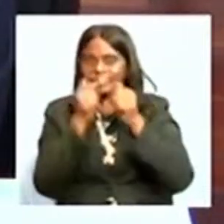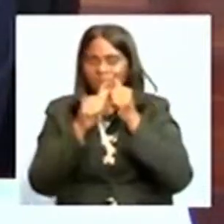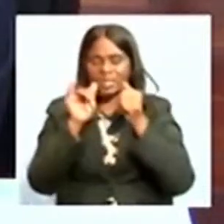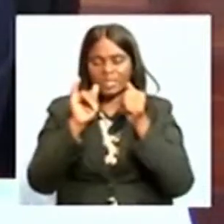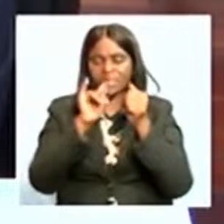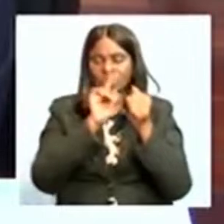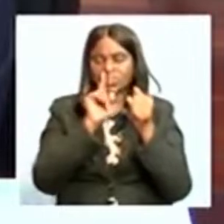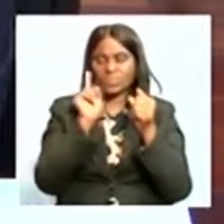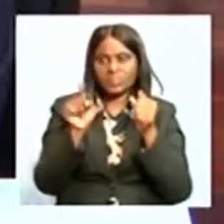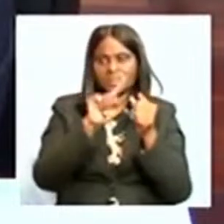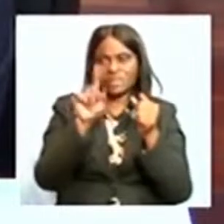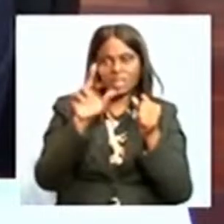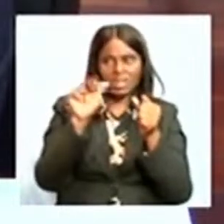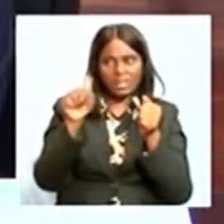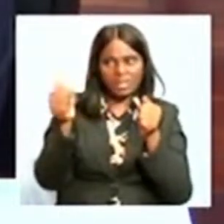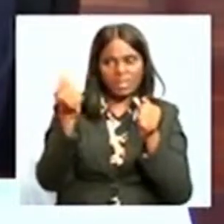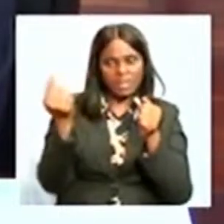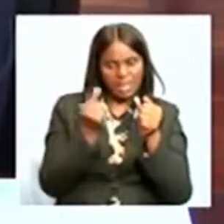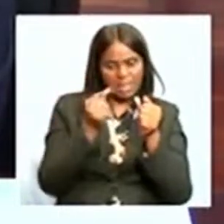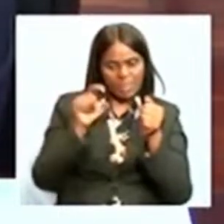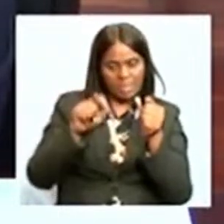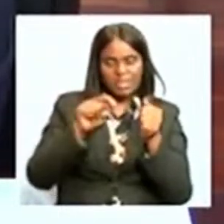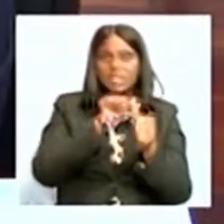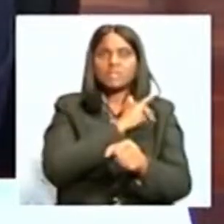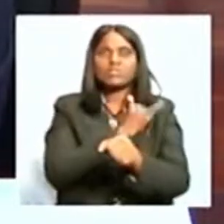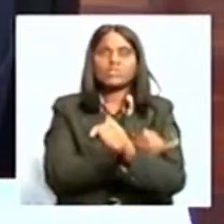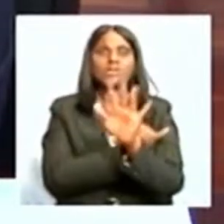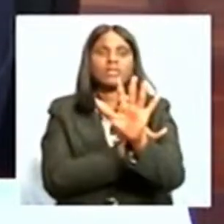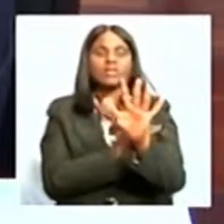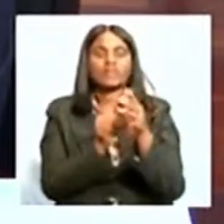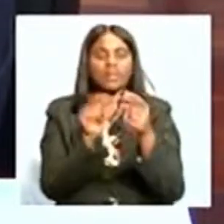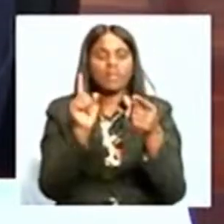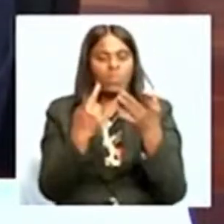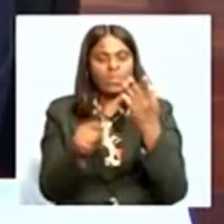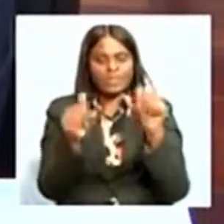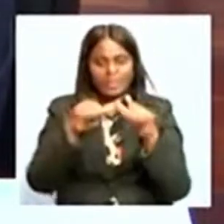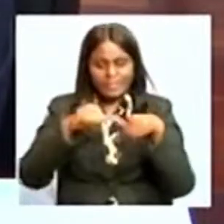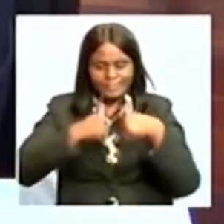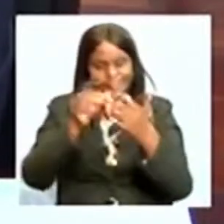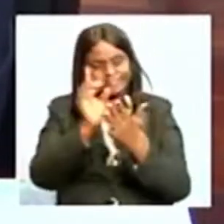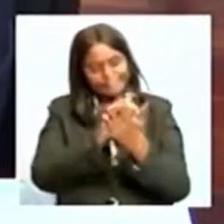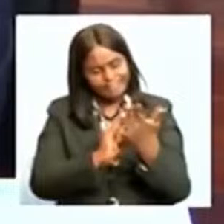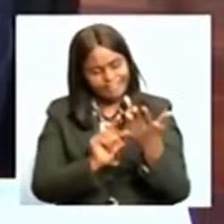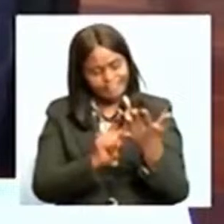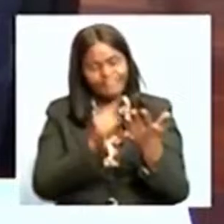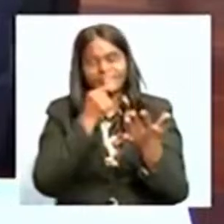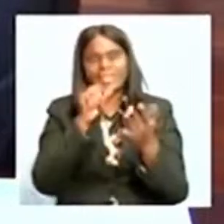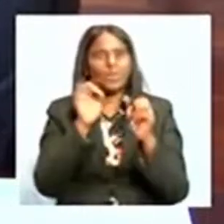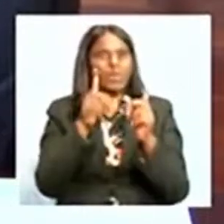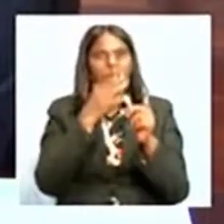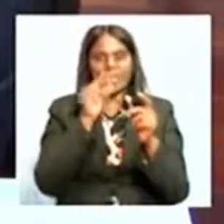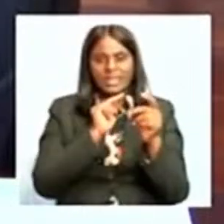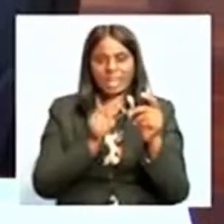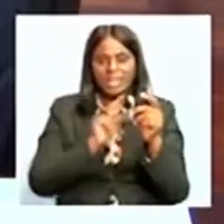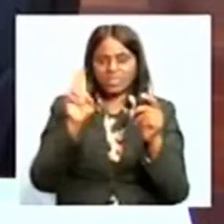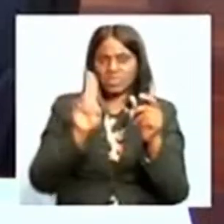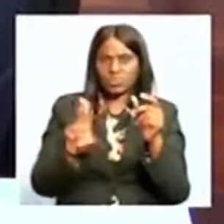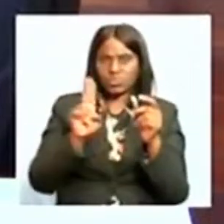obviously ZRA came that they need immunity. Then when you were drafting, you said, okay, let us